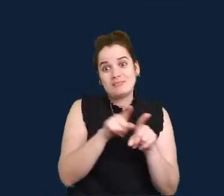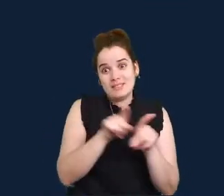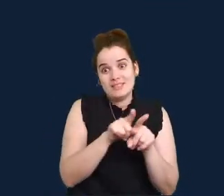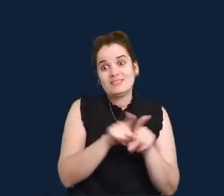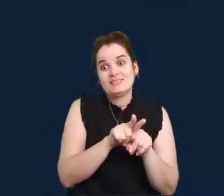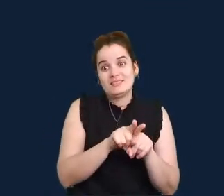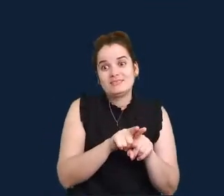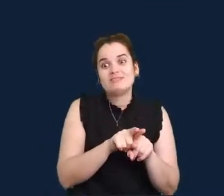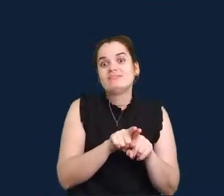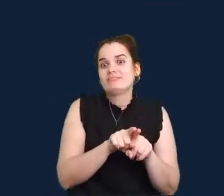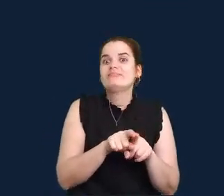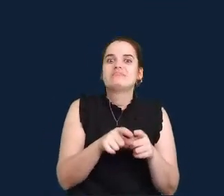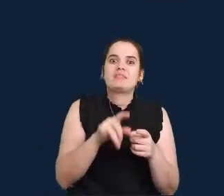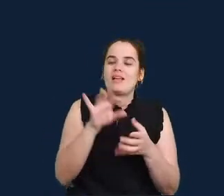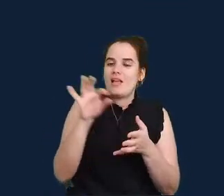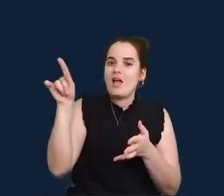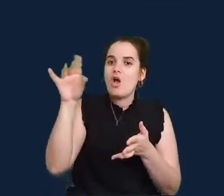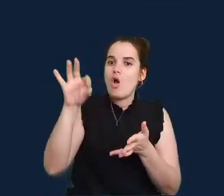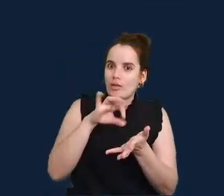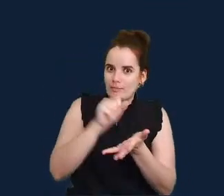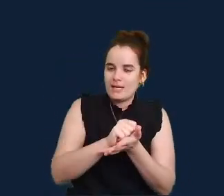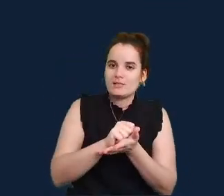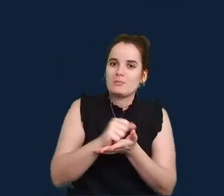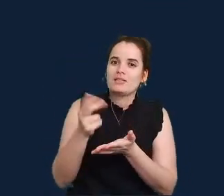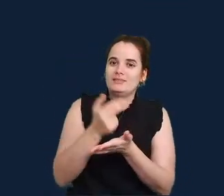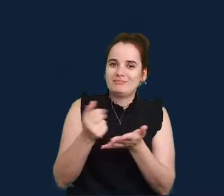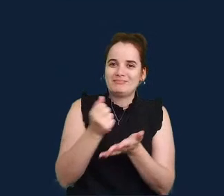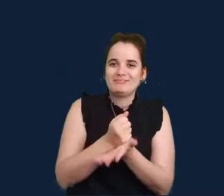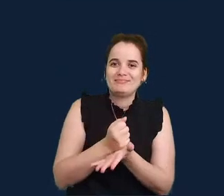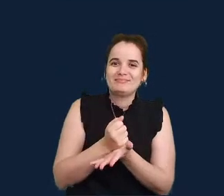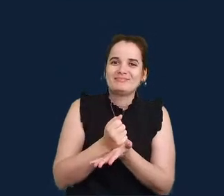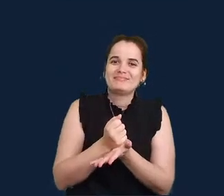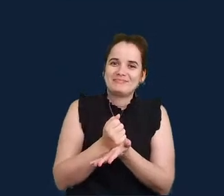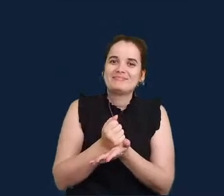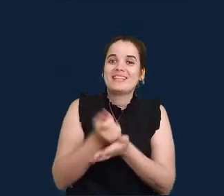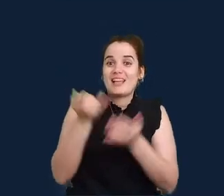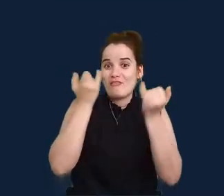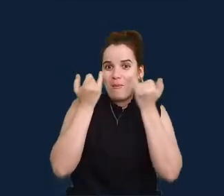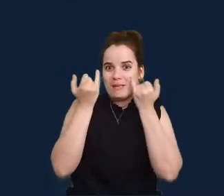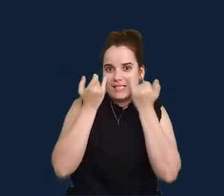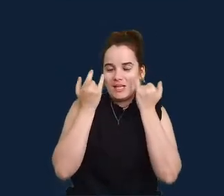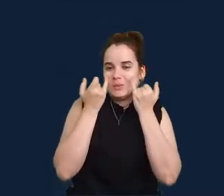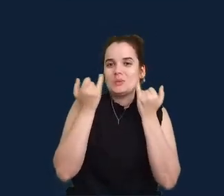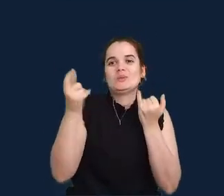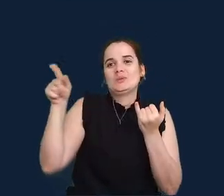experienced information designers and professionals to do that work. So Maurice Stefano, who